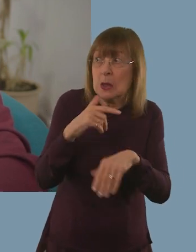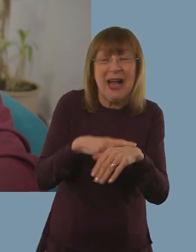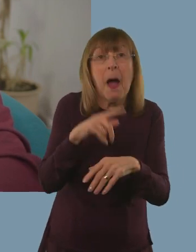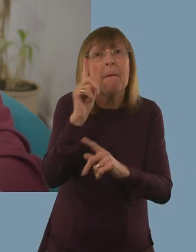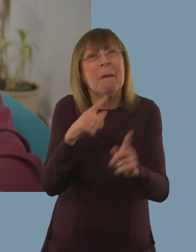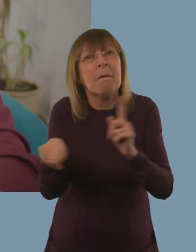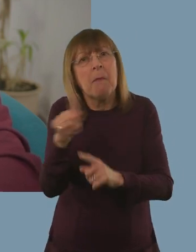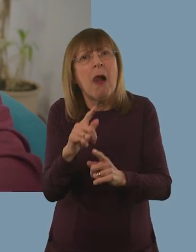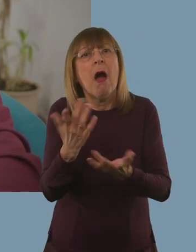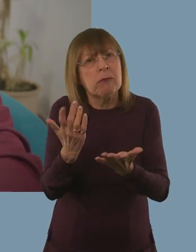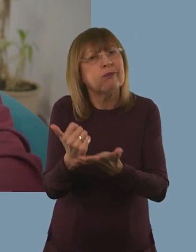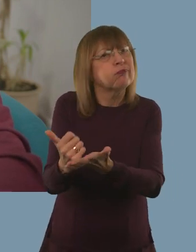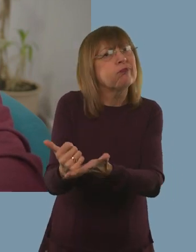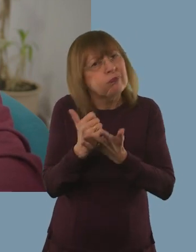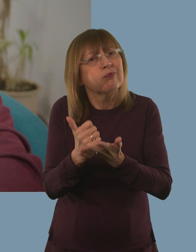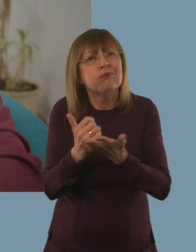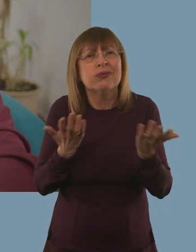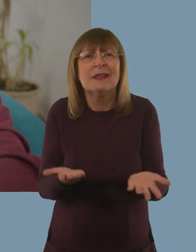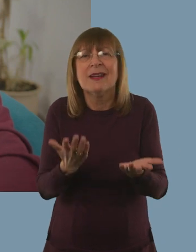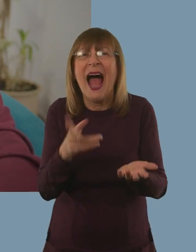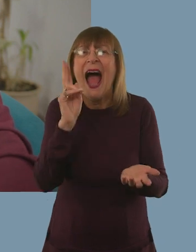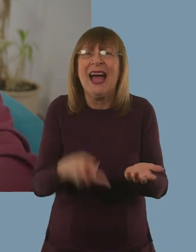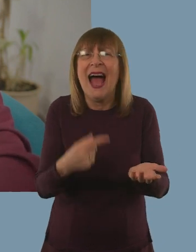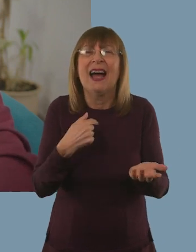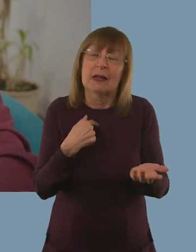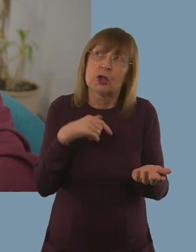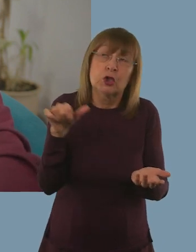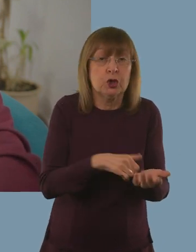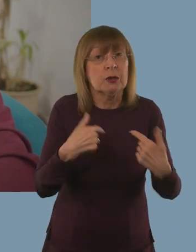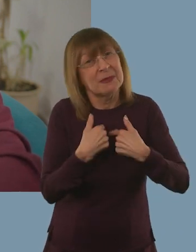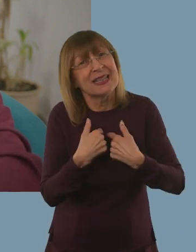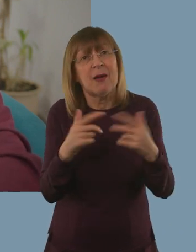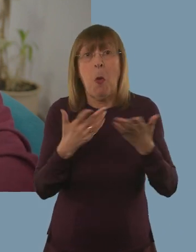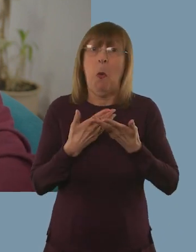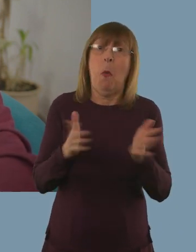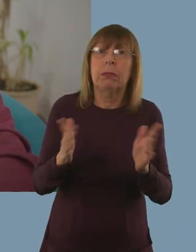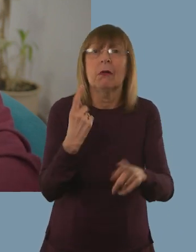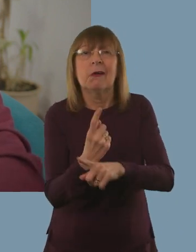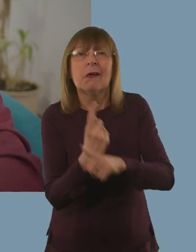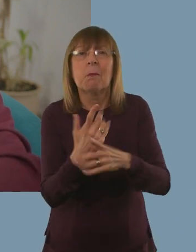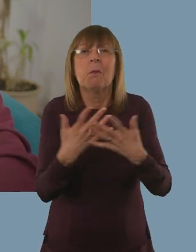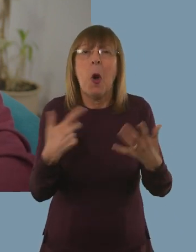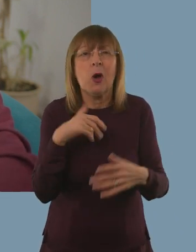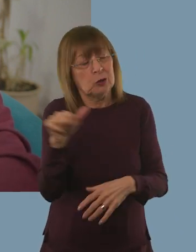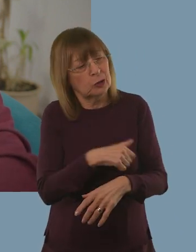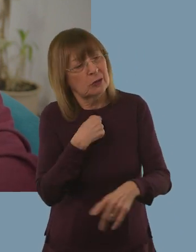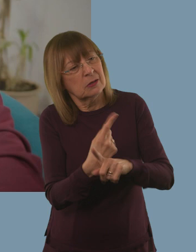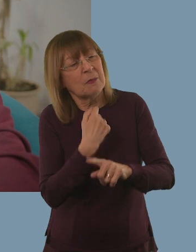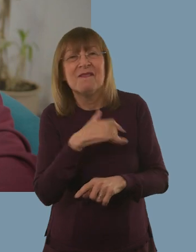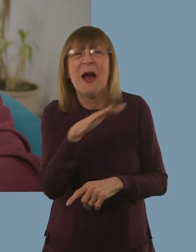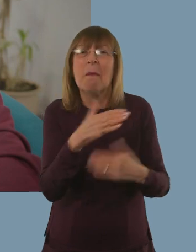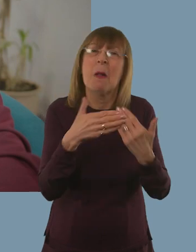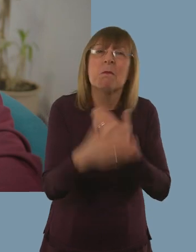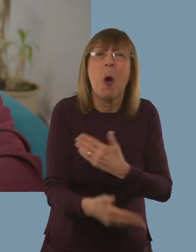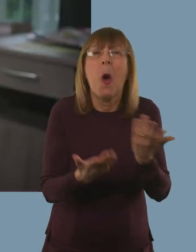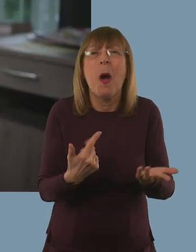little bit more time off people. But then again, maybe I should have opened up a lot more, and maybe I should have spoke to